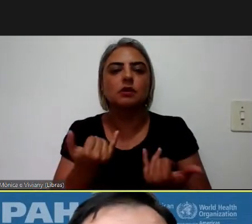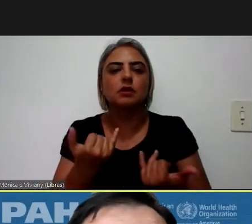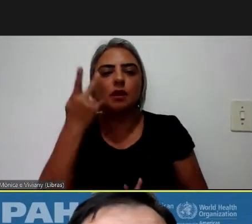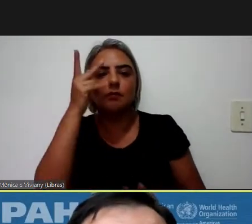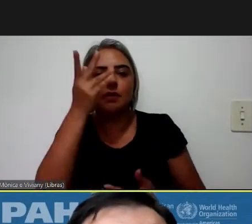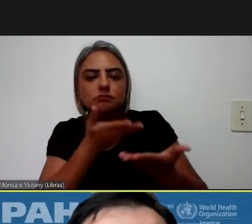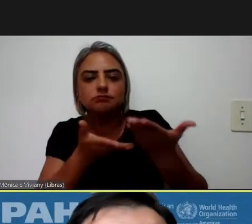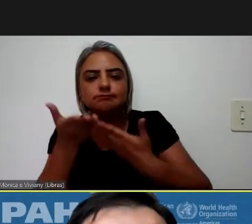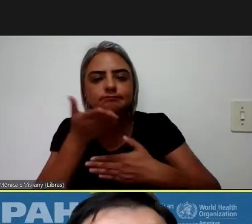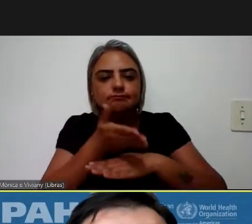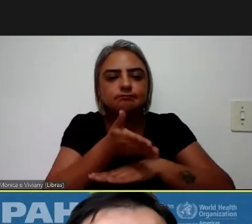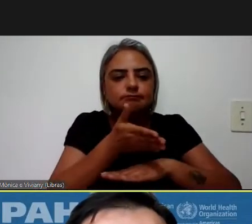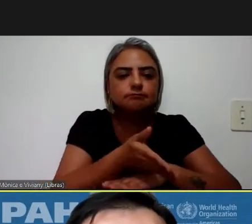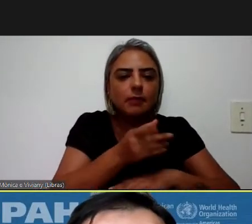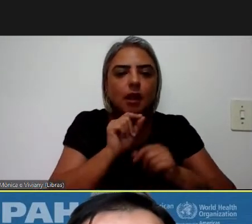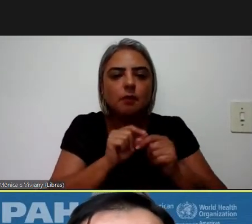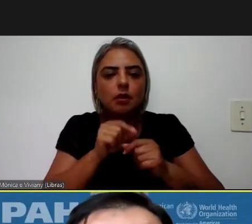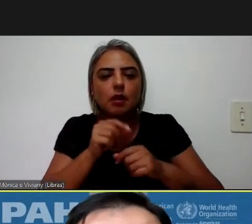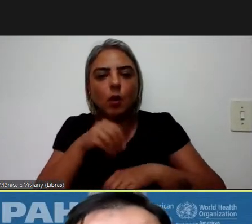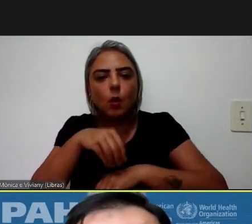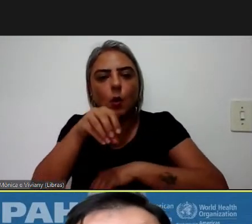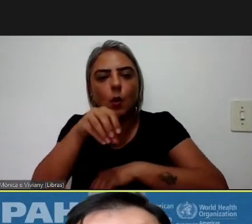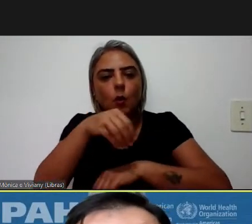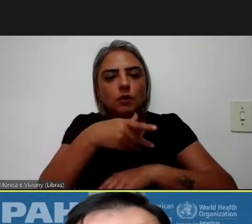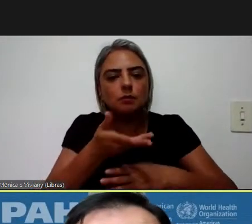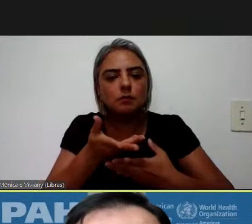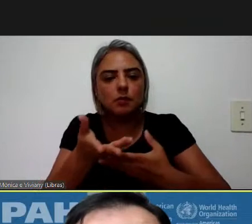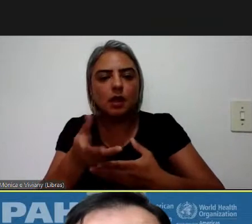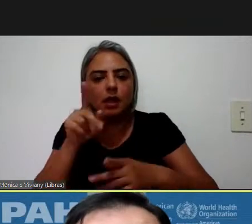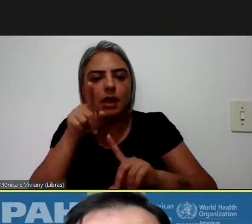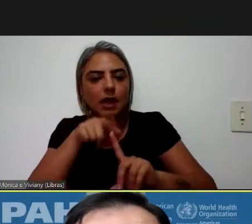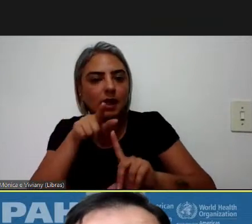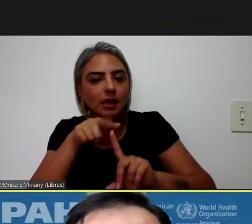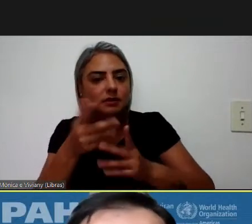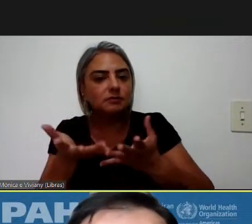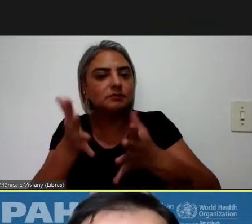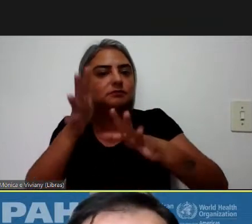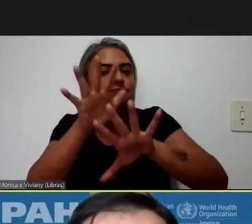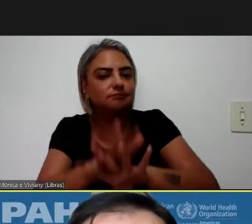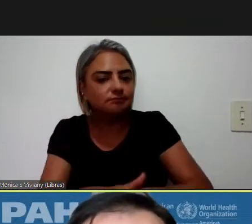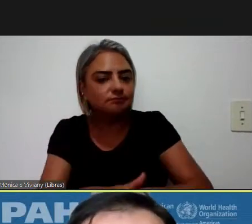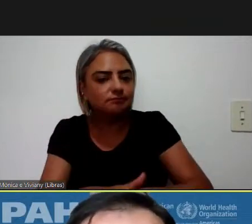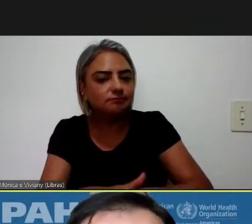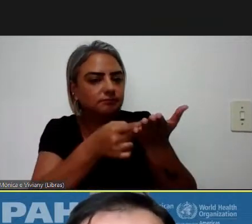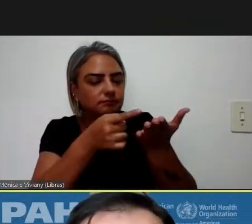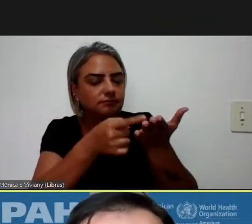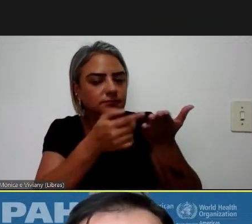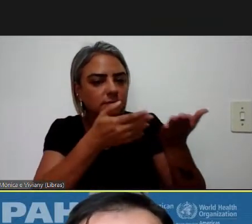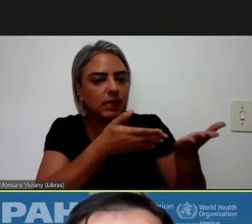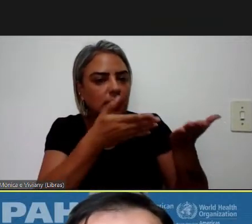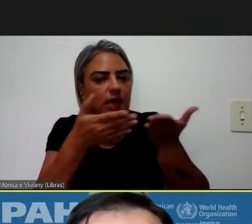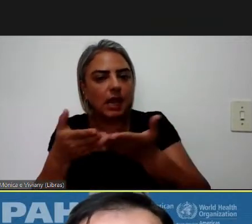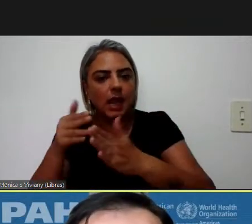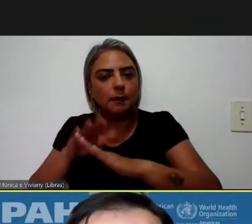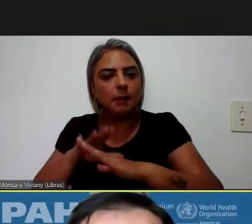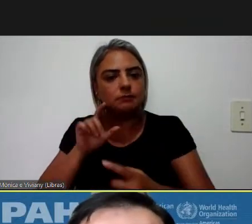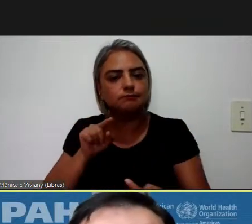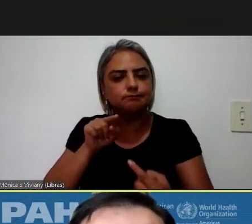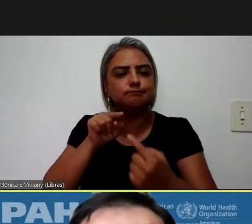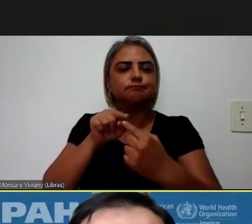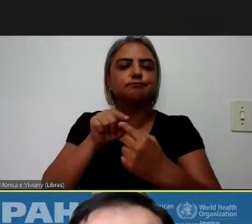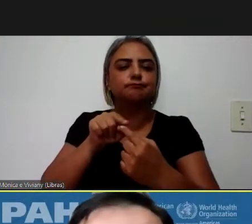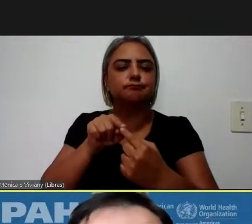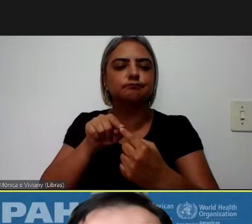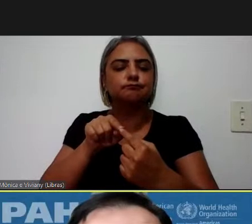opportunities we have to contribute of integrate these agendas to make this